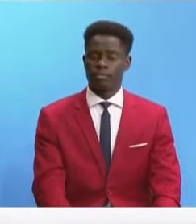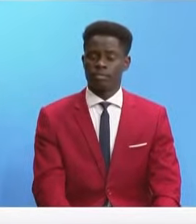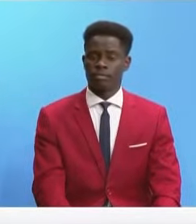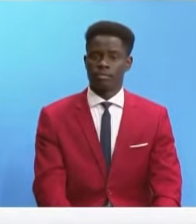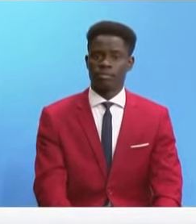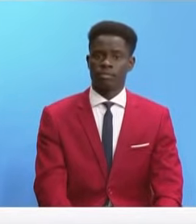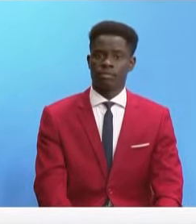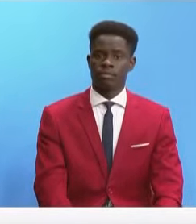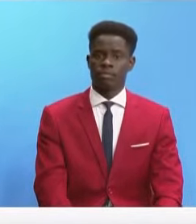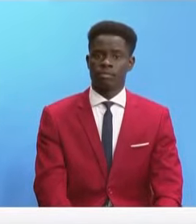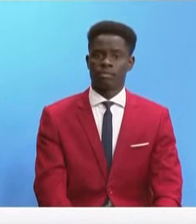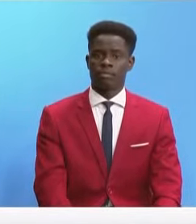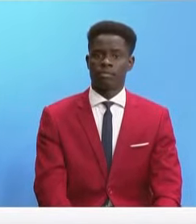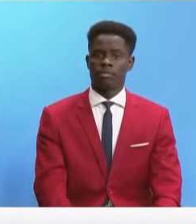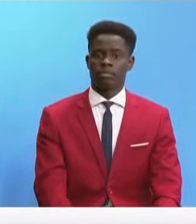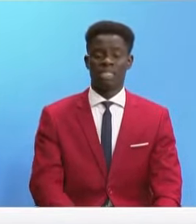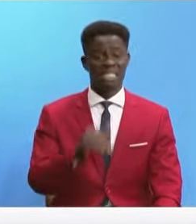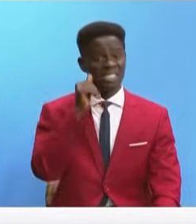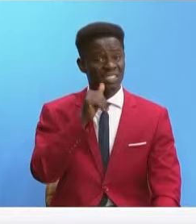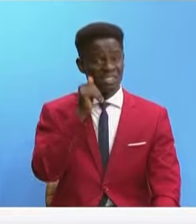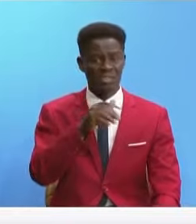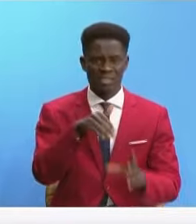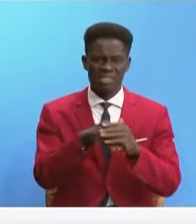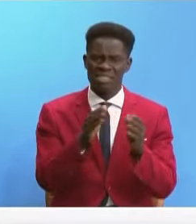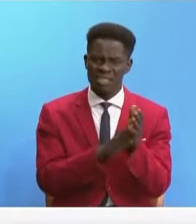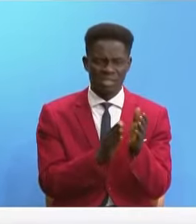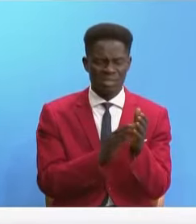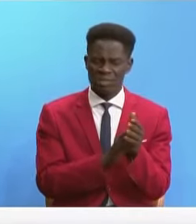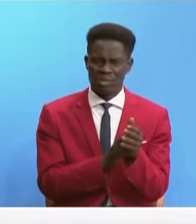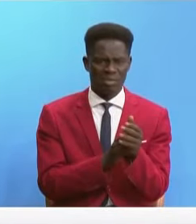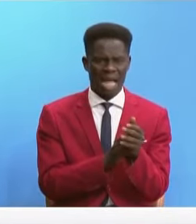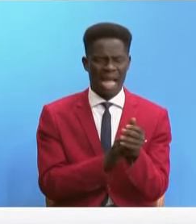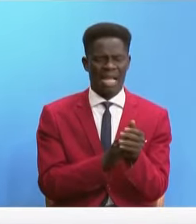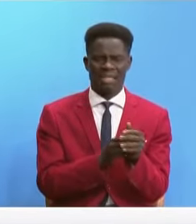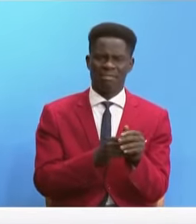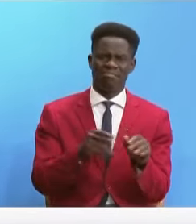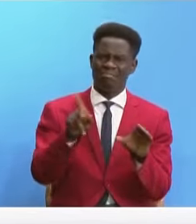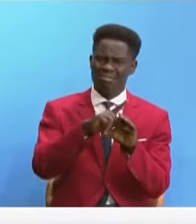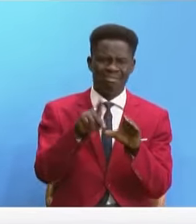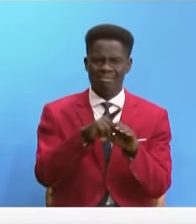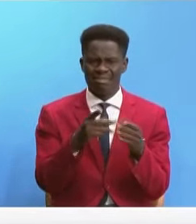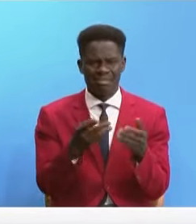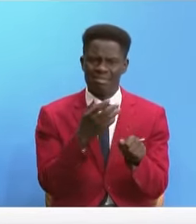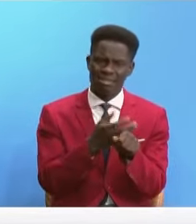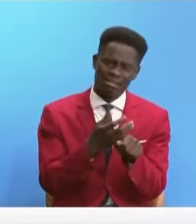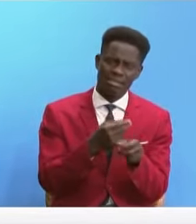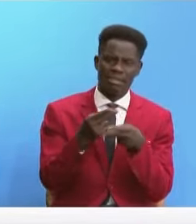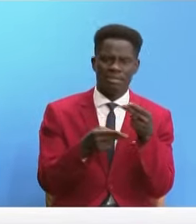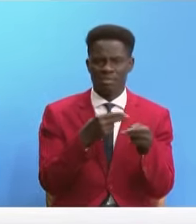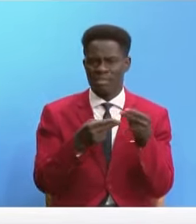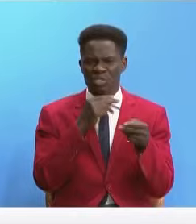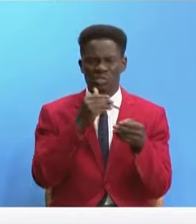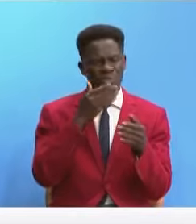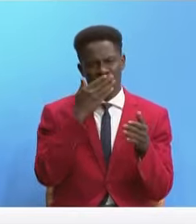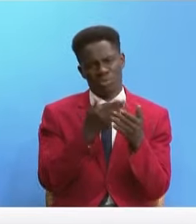perform poorly academically after being enrolled in school.